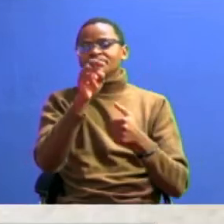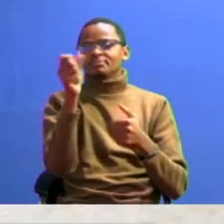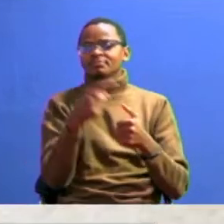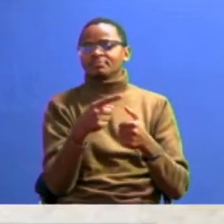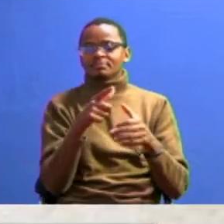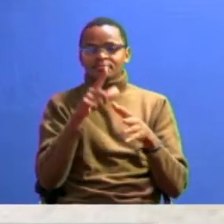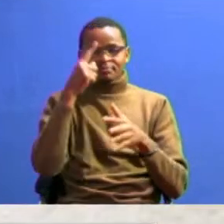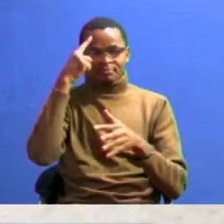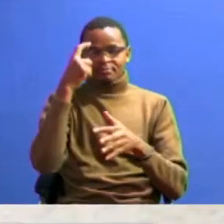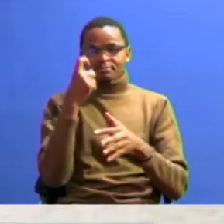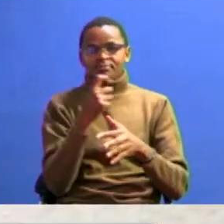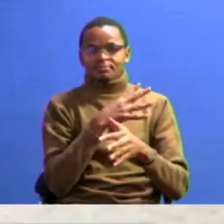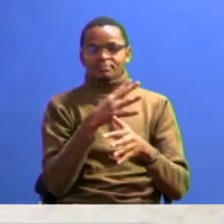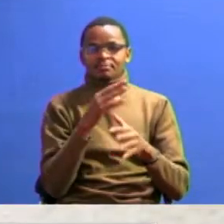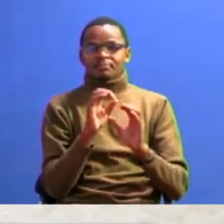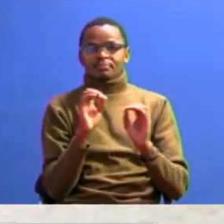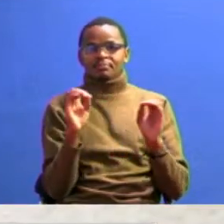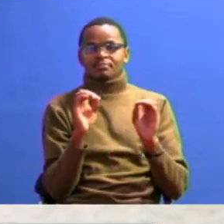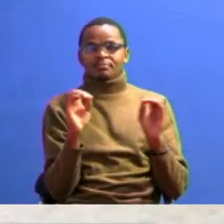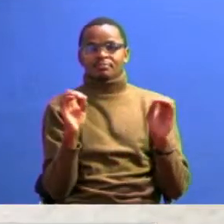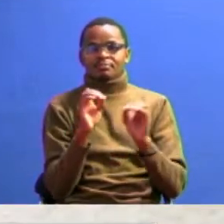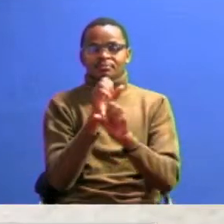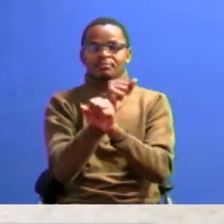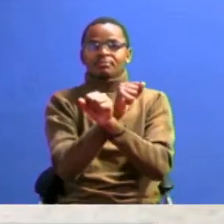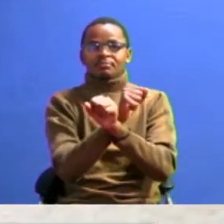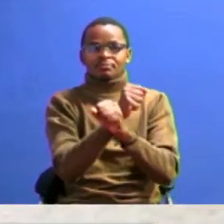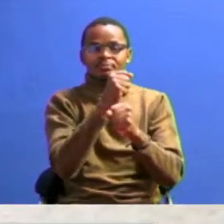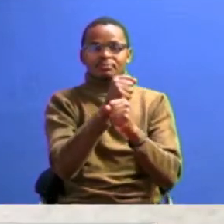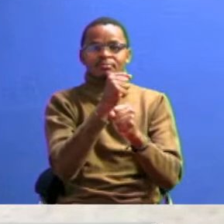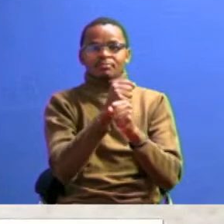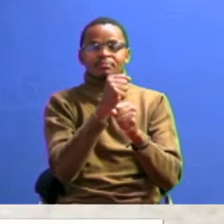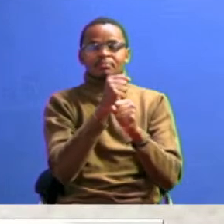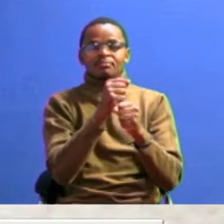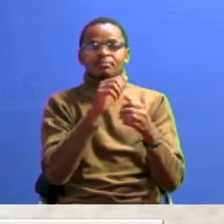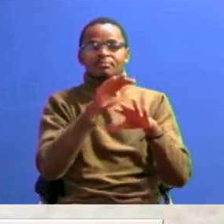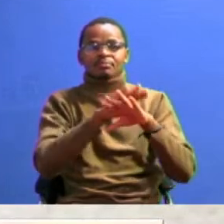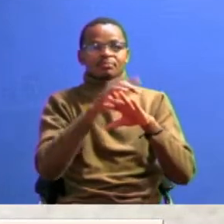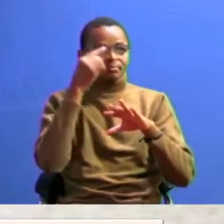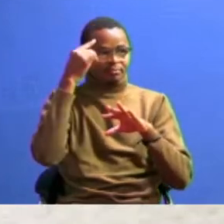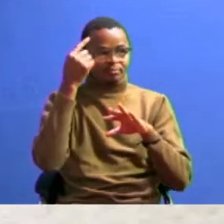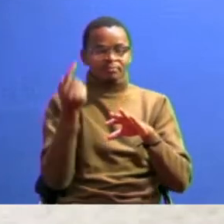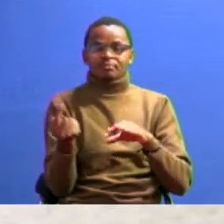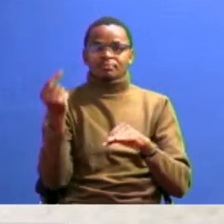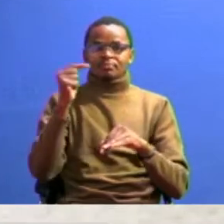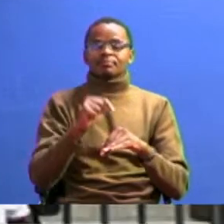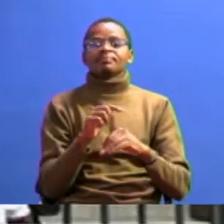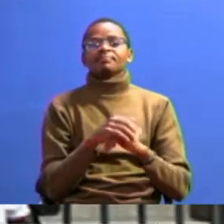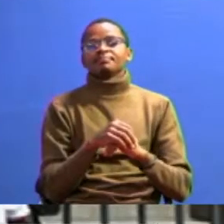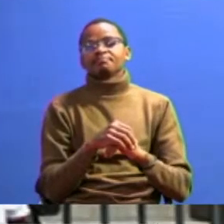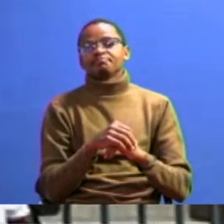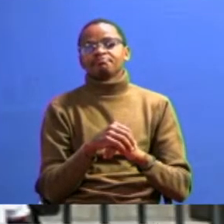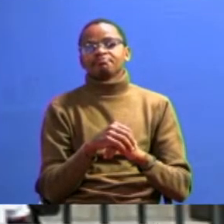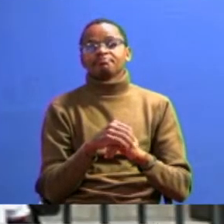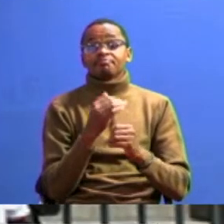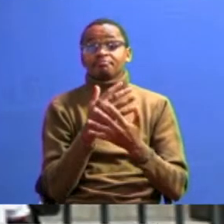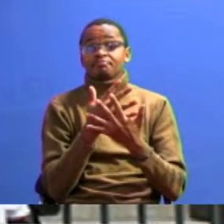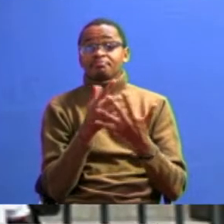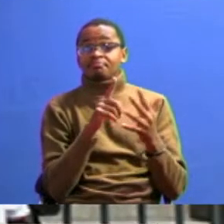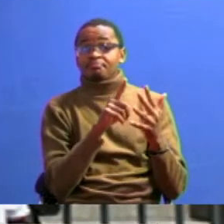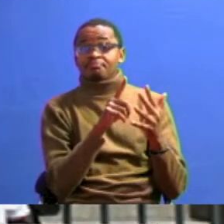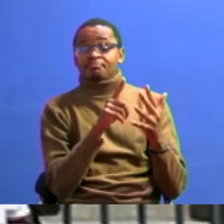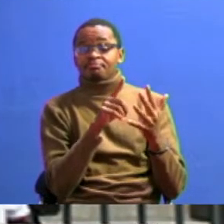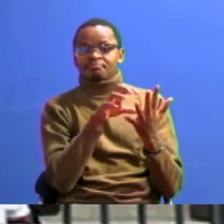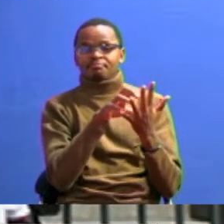was rejected as no security for performance in their part was forthcoming. The matter will be mentioned on